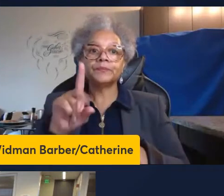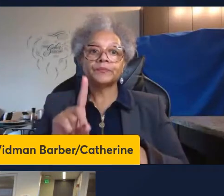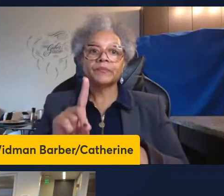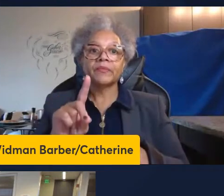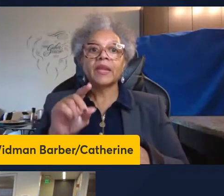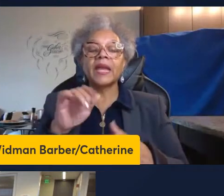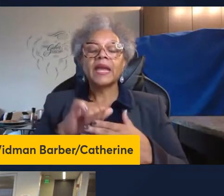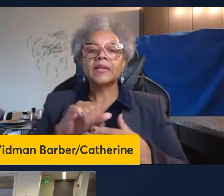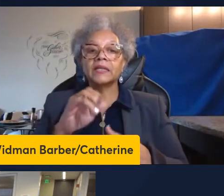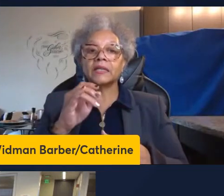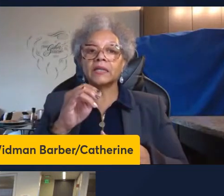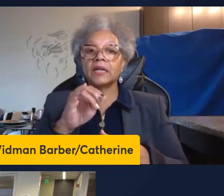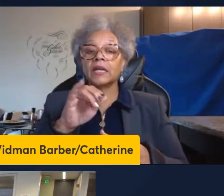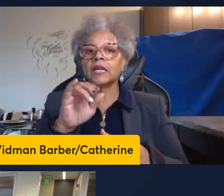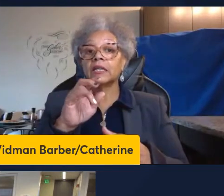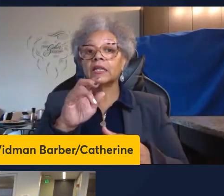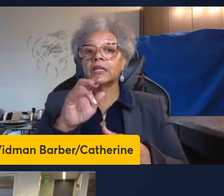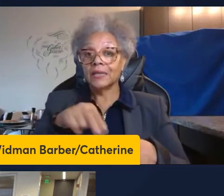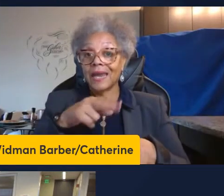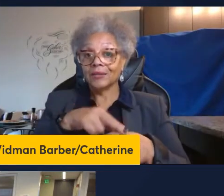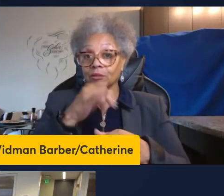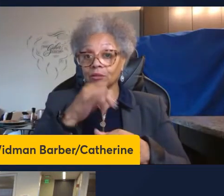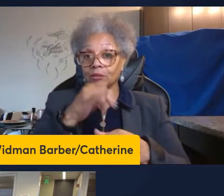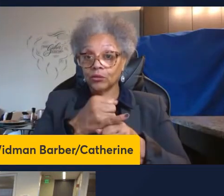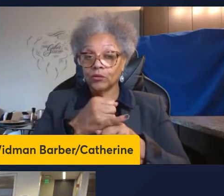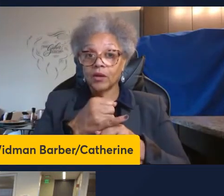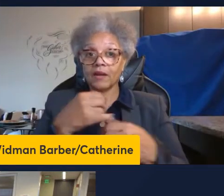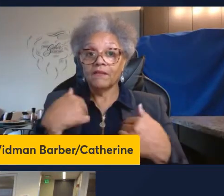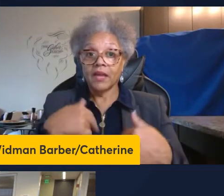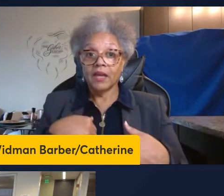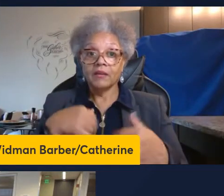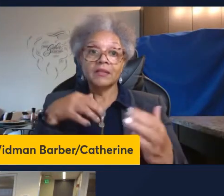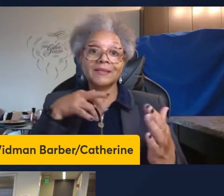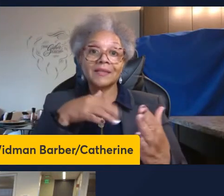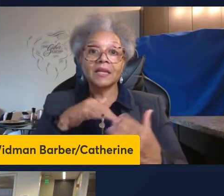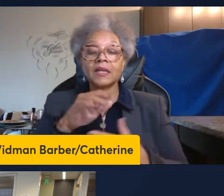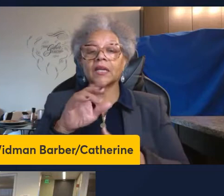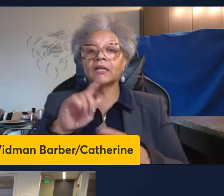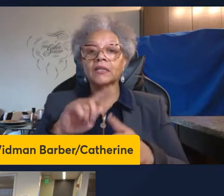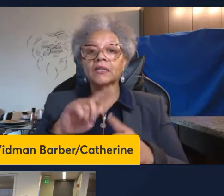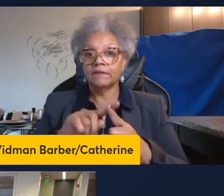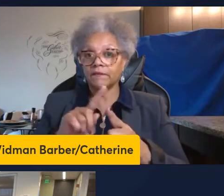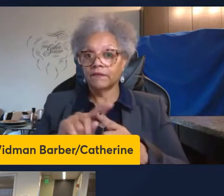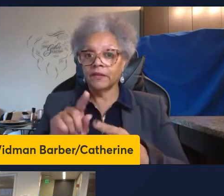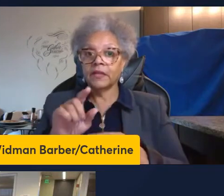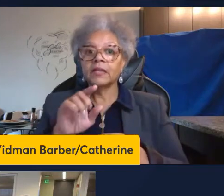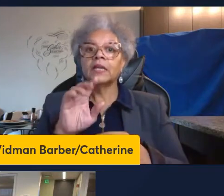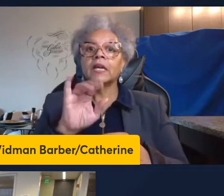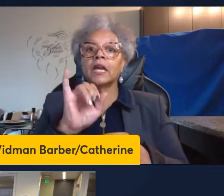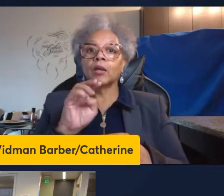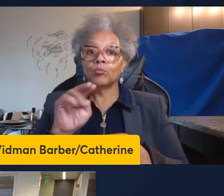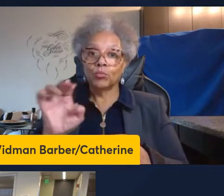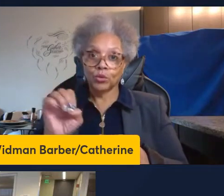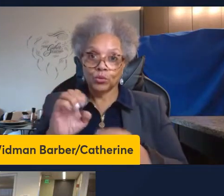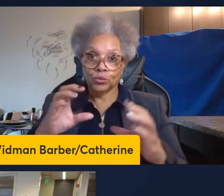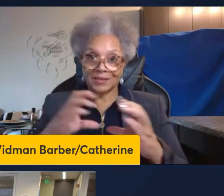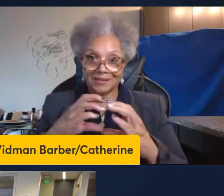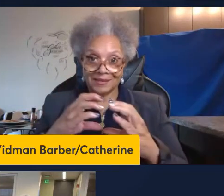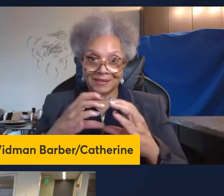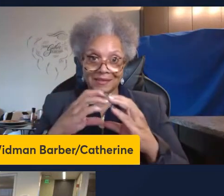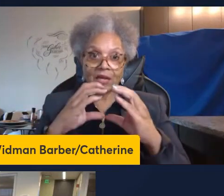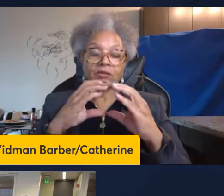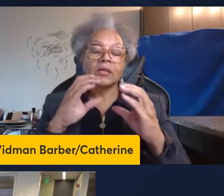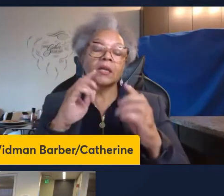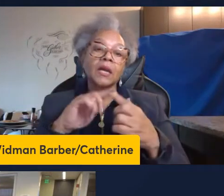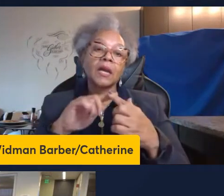Institute of Health, studying neuroendocrine regulation of immune cells. Dr. Bott is passionate about connecting